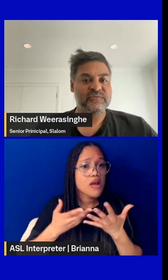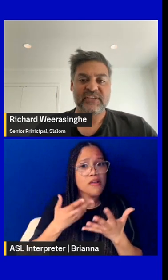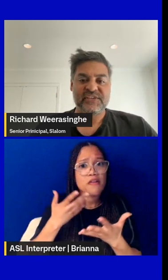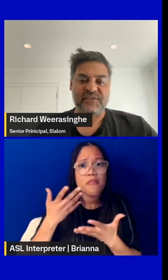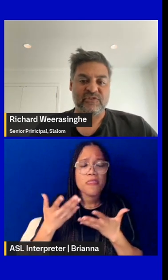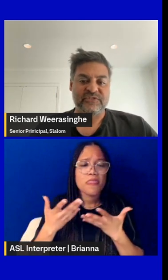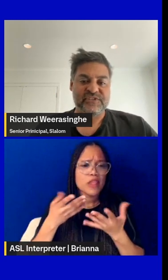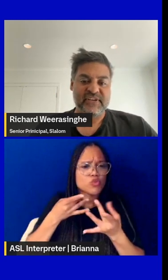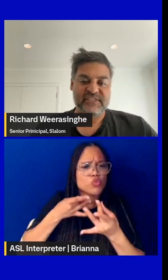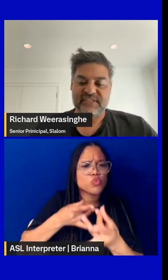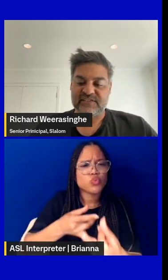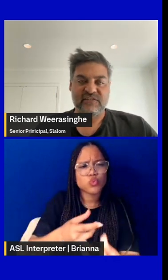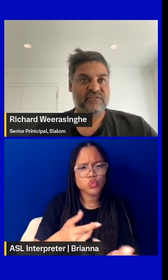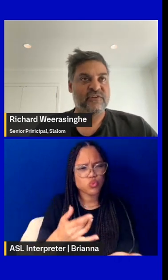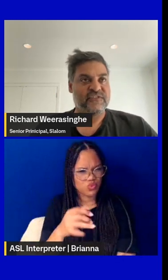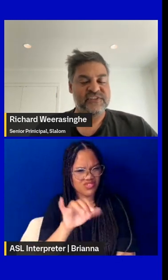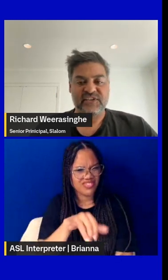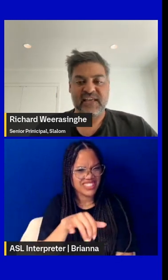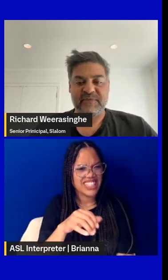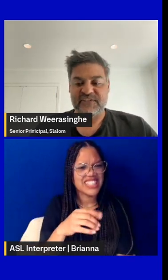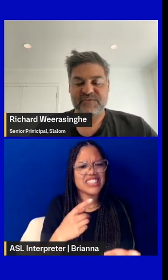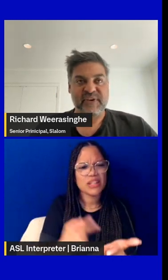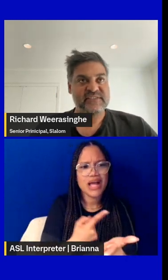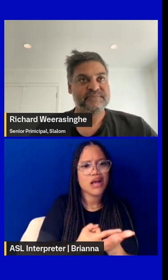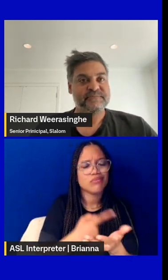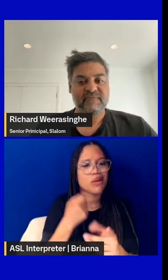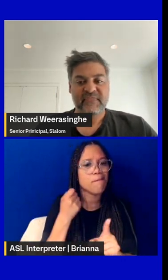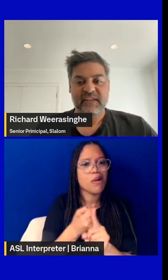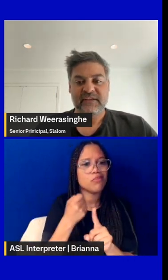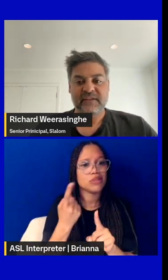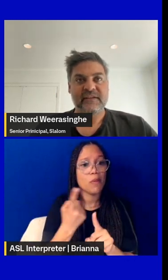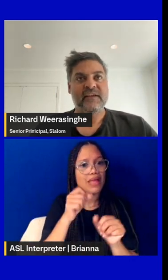machine readable, something along those lines. There's a lot of things that could happen in this space.